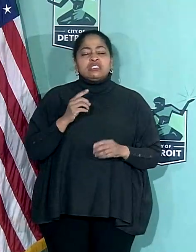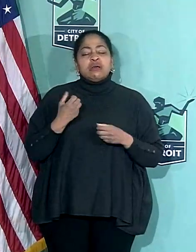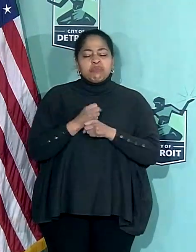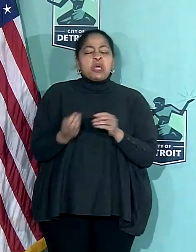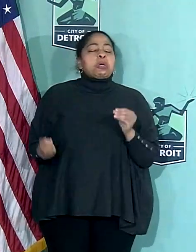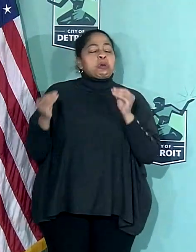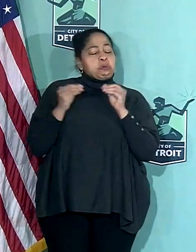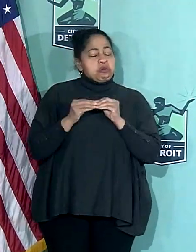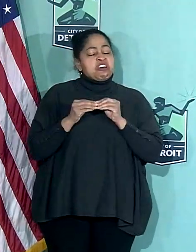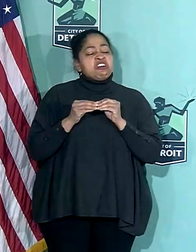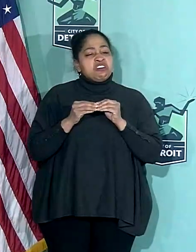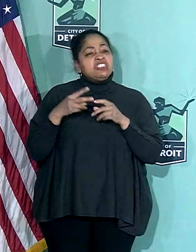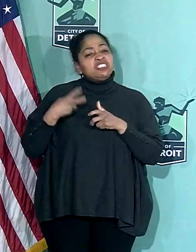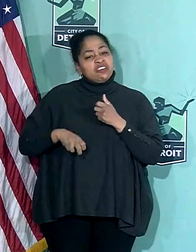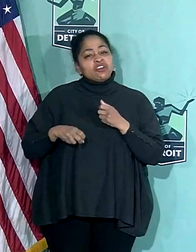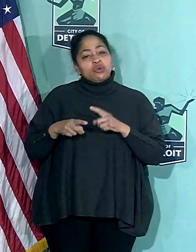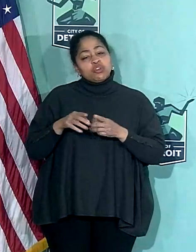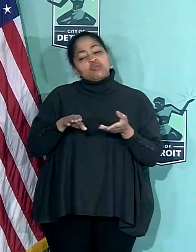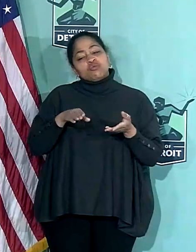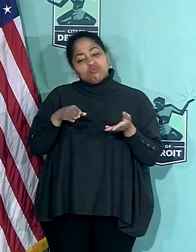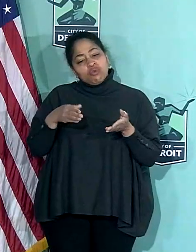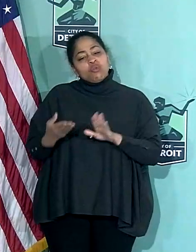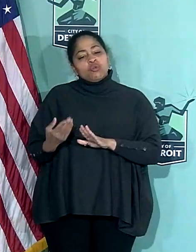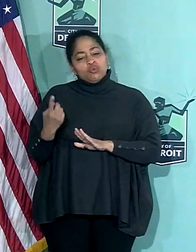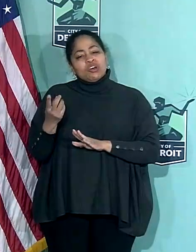when they lose one of their own. And in this case,